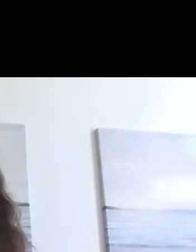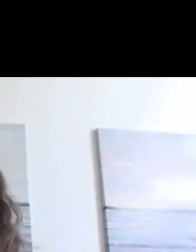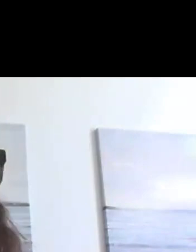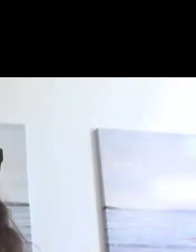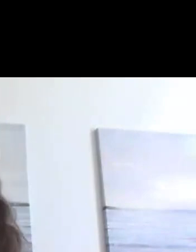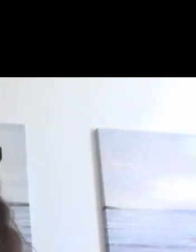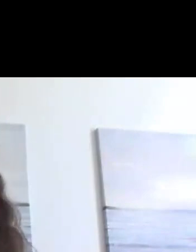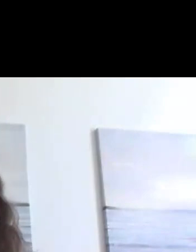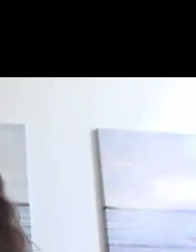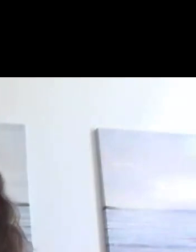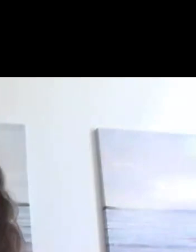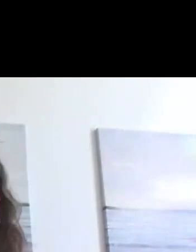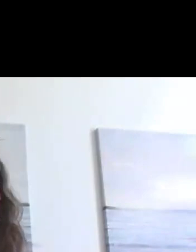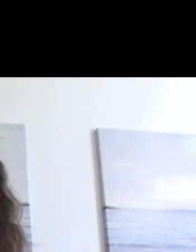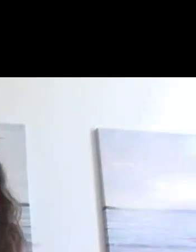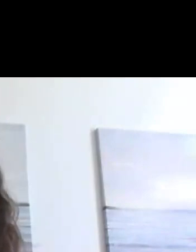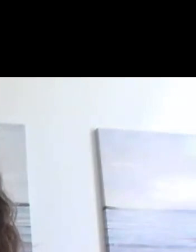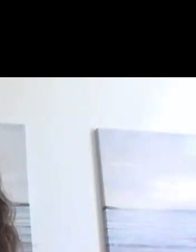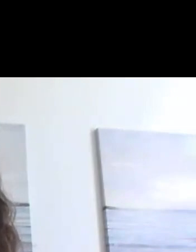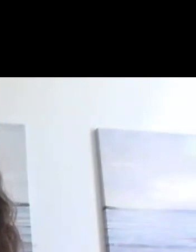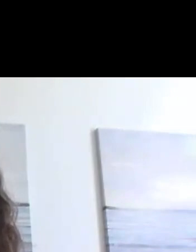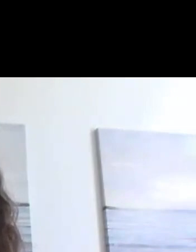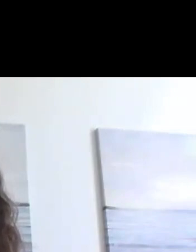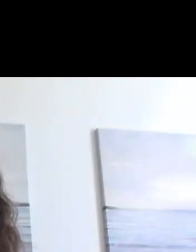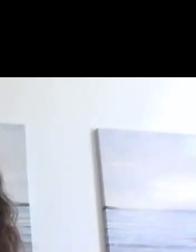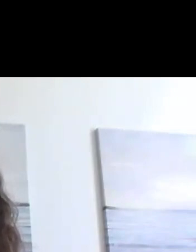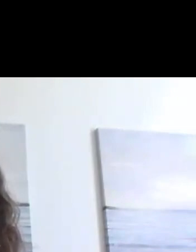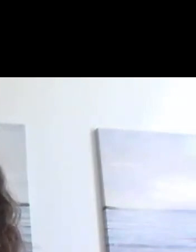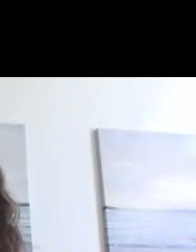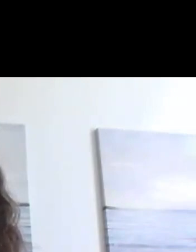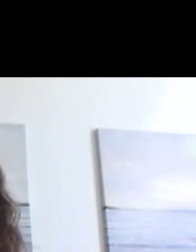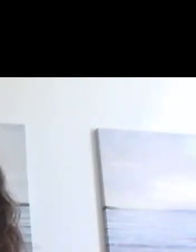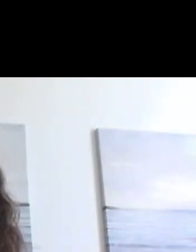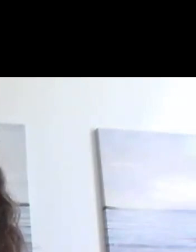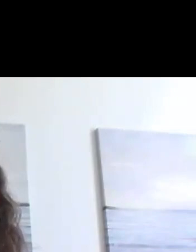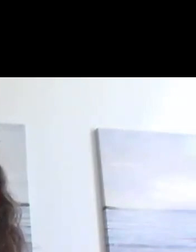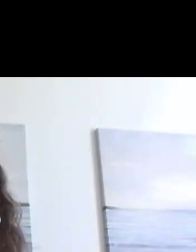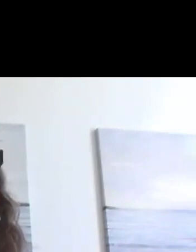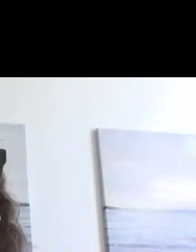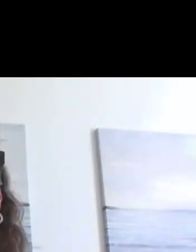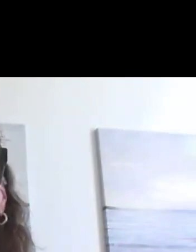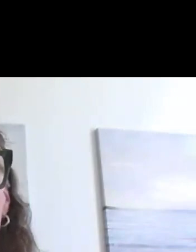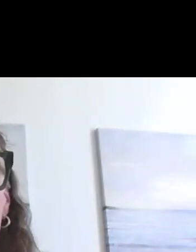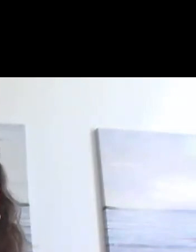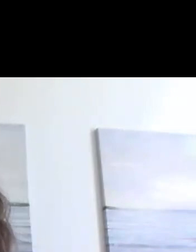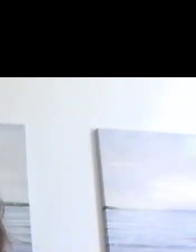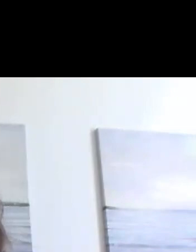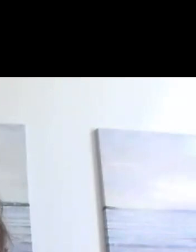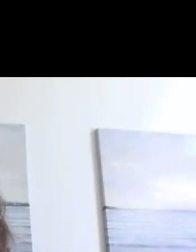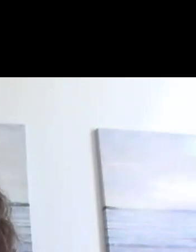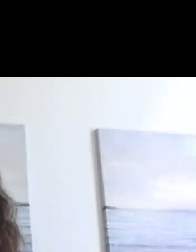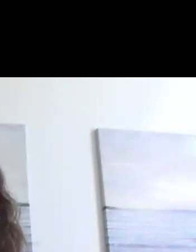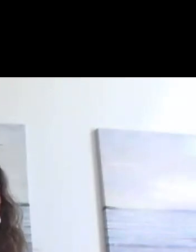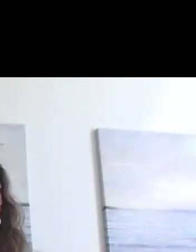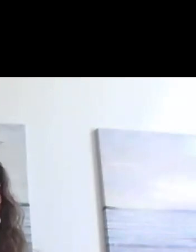As I already thought it was going to be a hectic race to the finish for Governor Newsom with his 2-year priority list